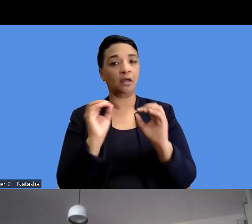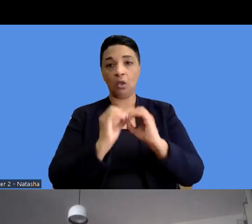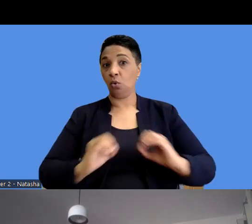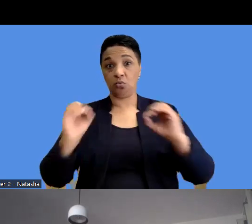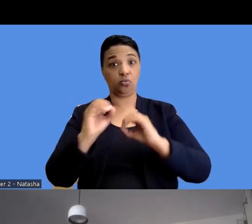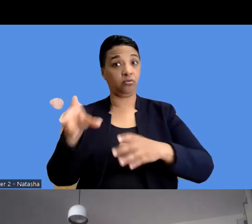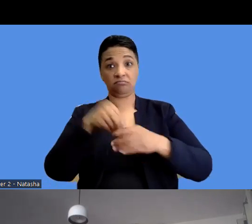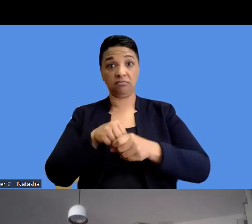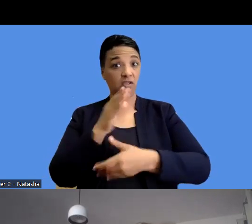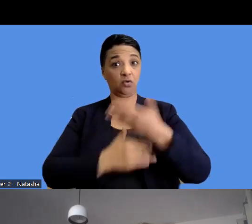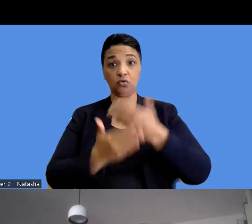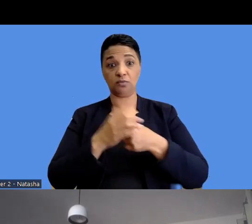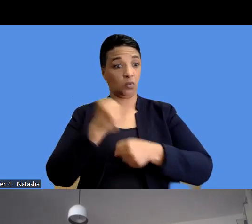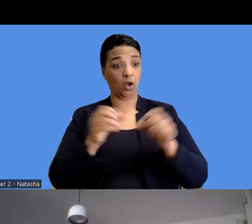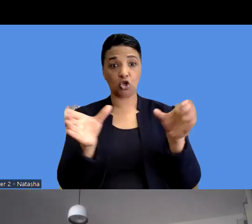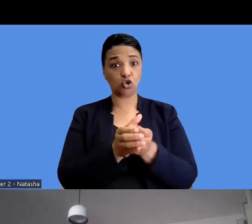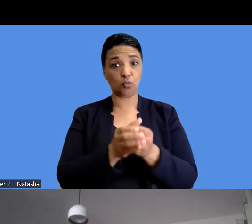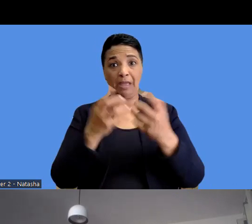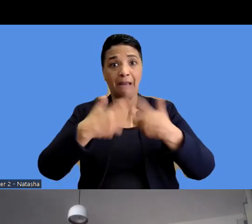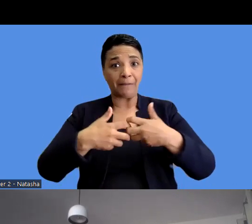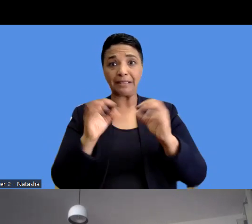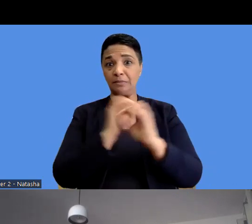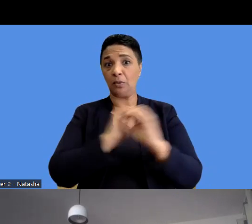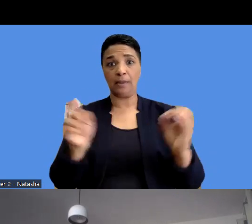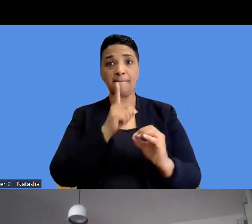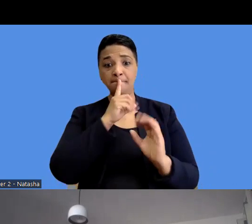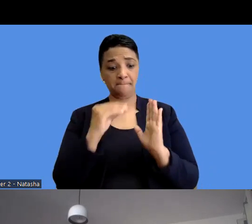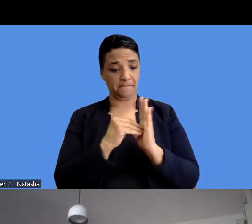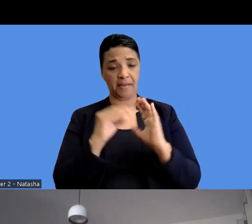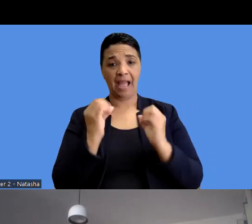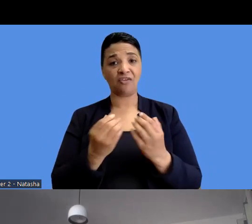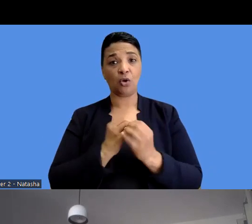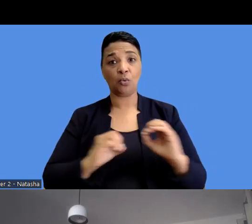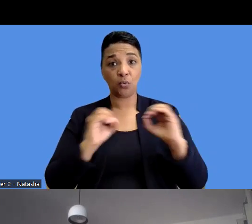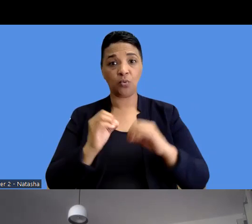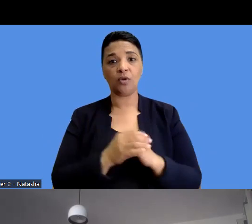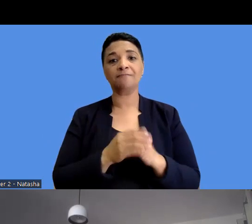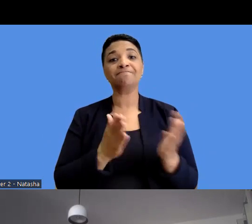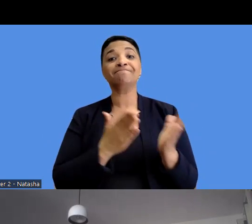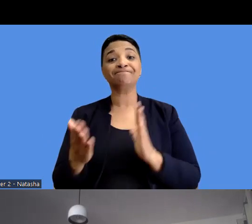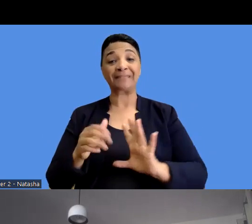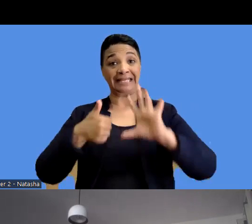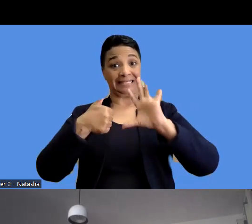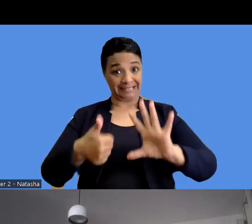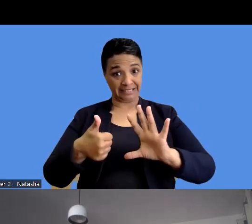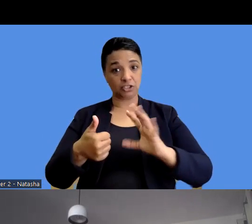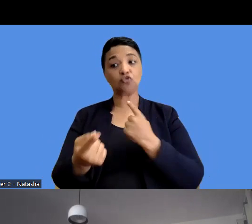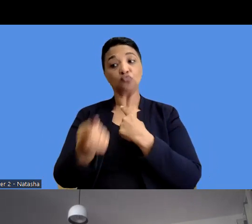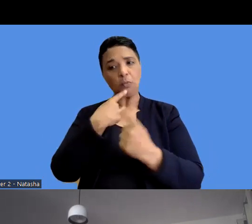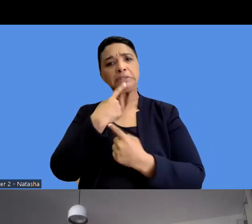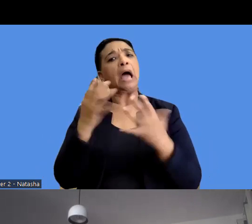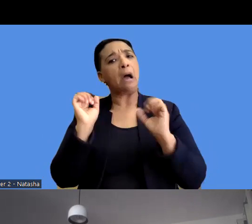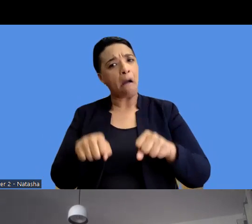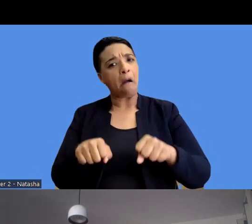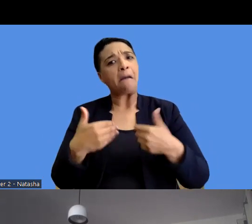inclusion working group or mechanism. In 6, which were reported to have